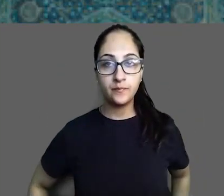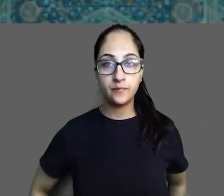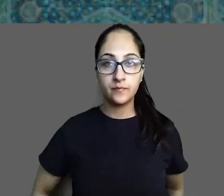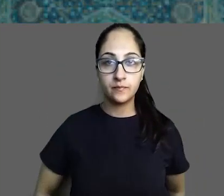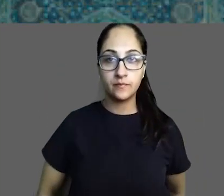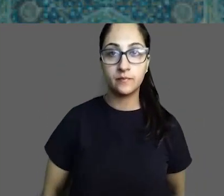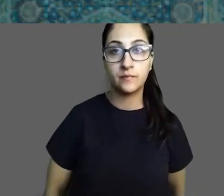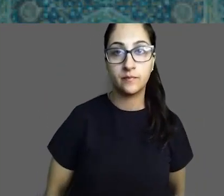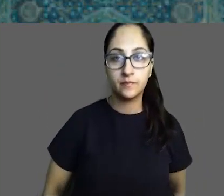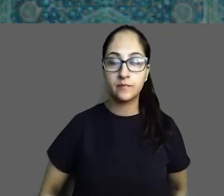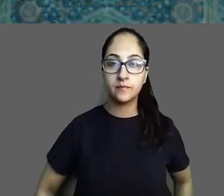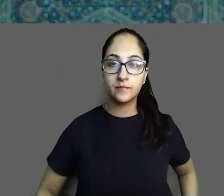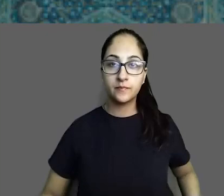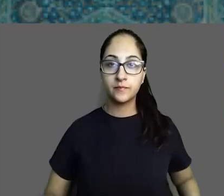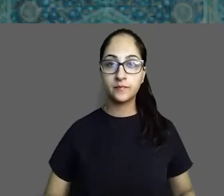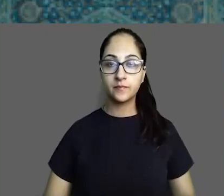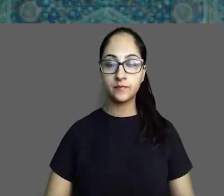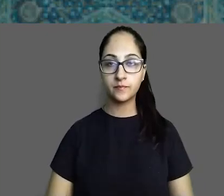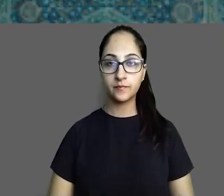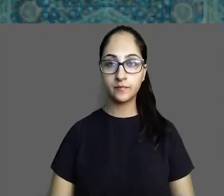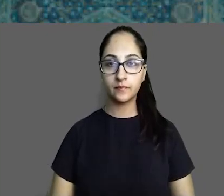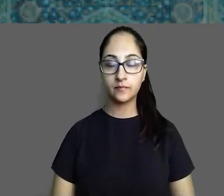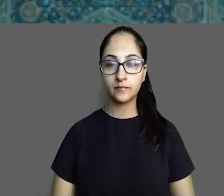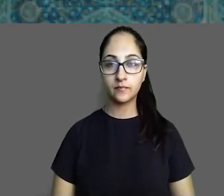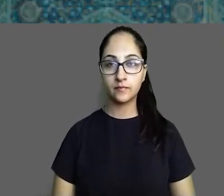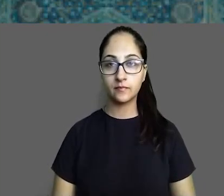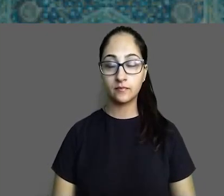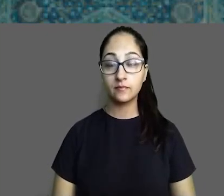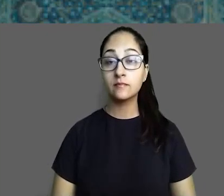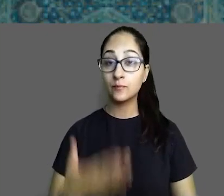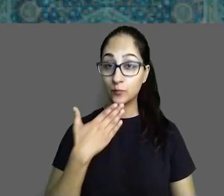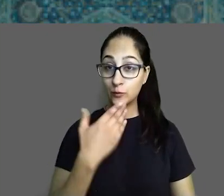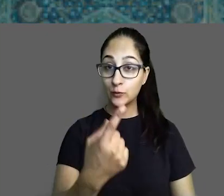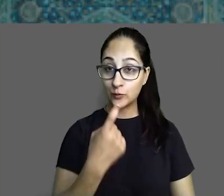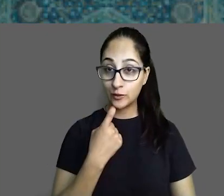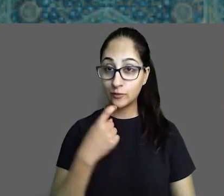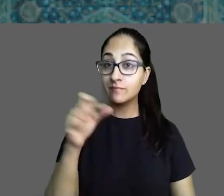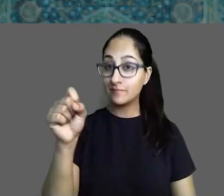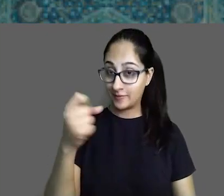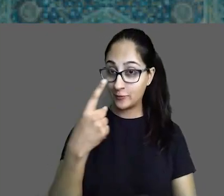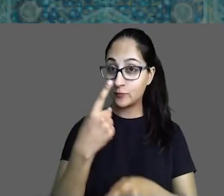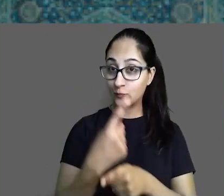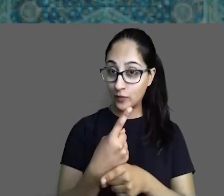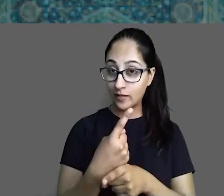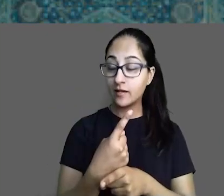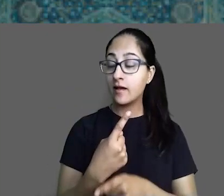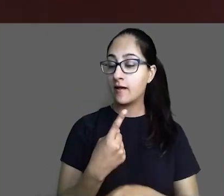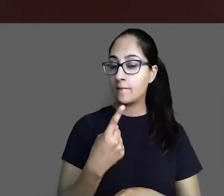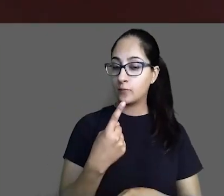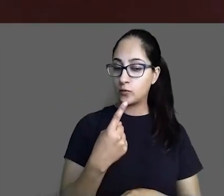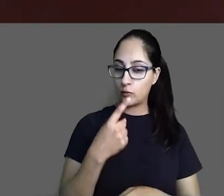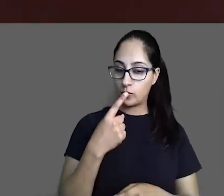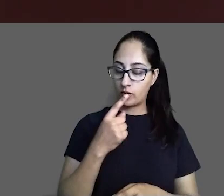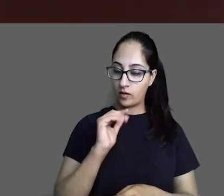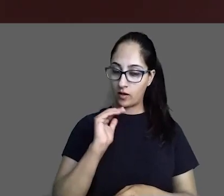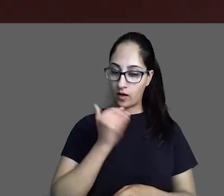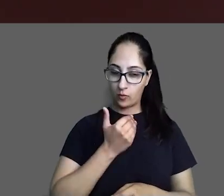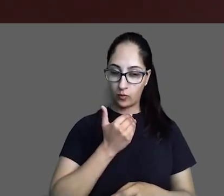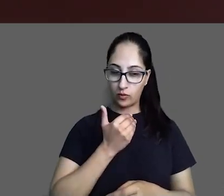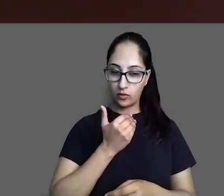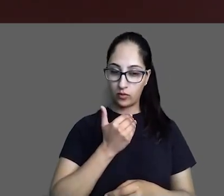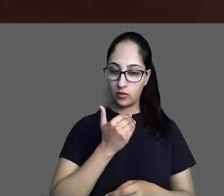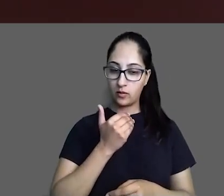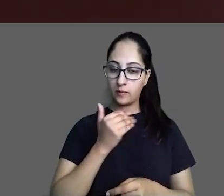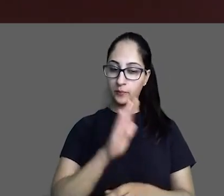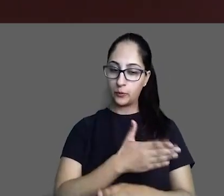program? That's an extraordinary question. Well put. And they do collaborate. One of the